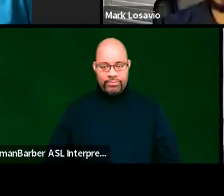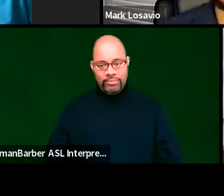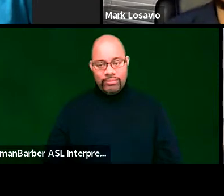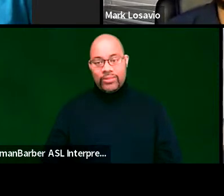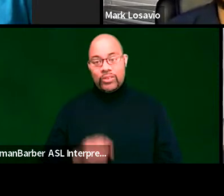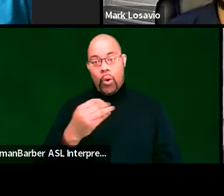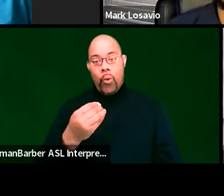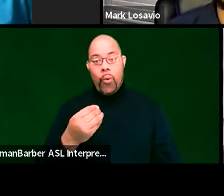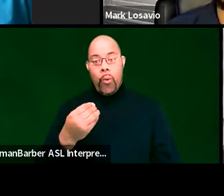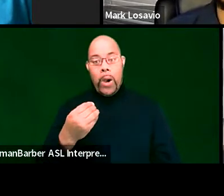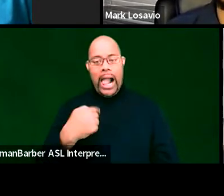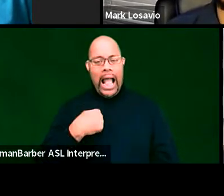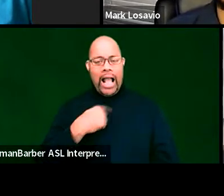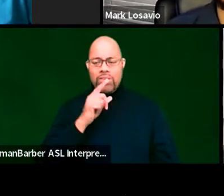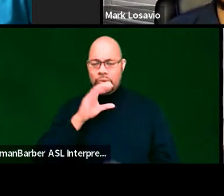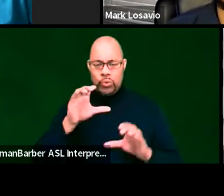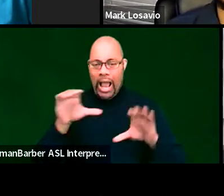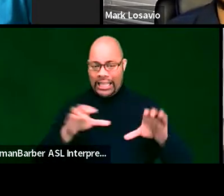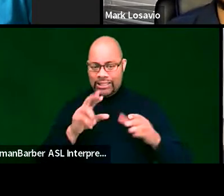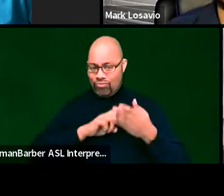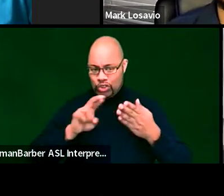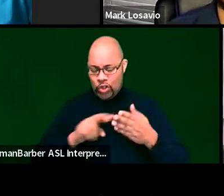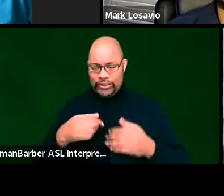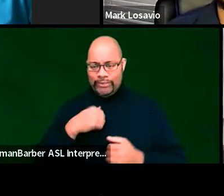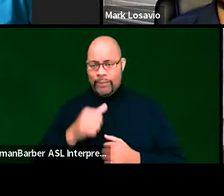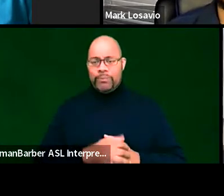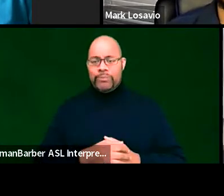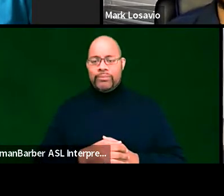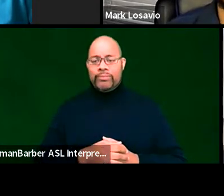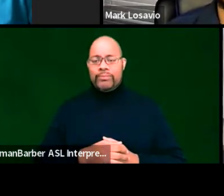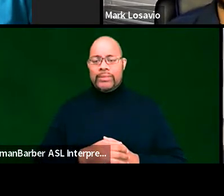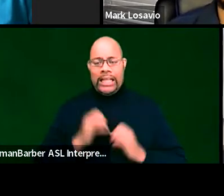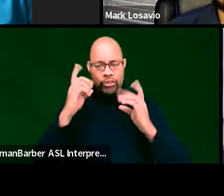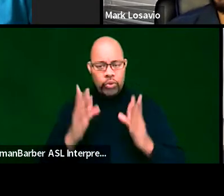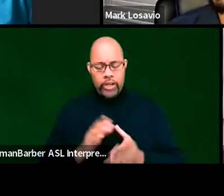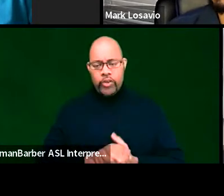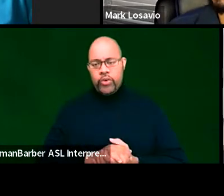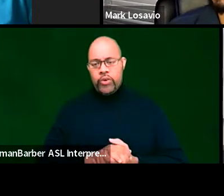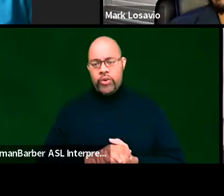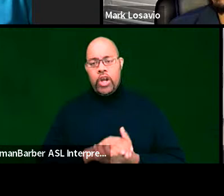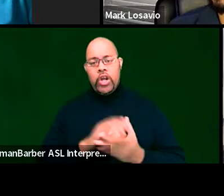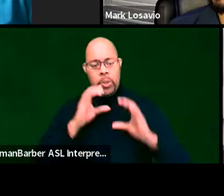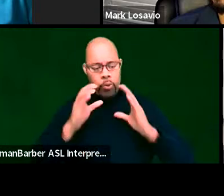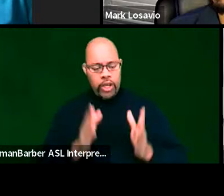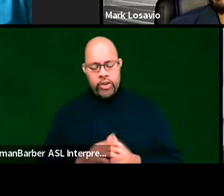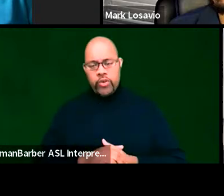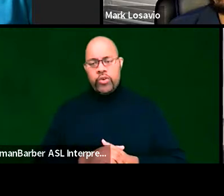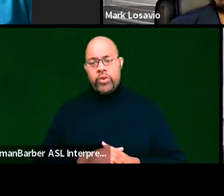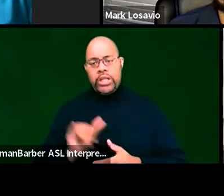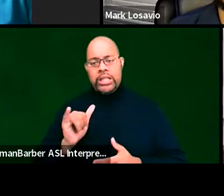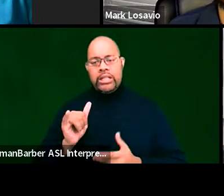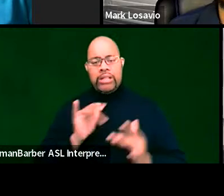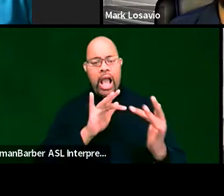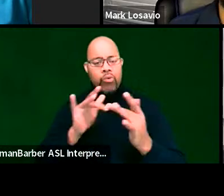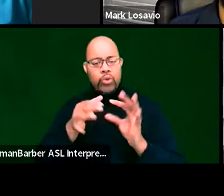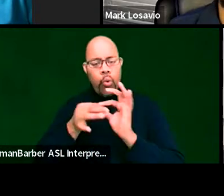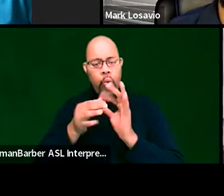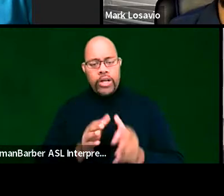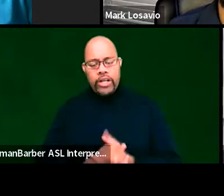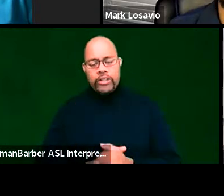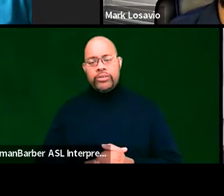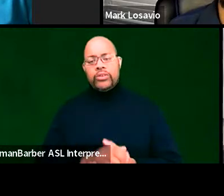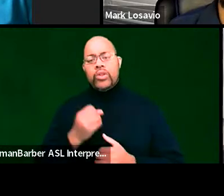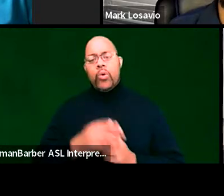So I don't really do active research. I'm an educator, a communicator, like outreach coordinator.